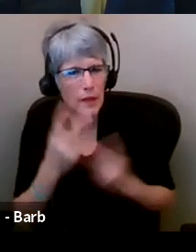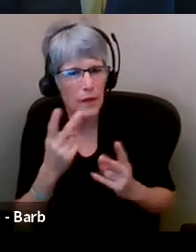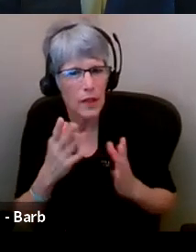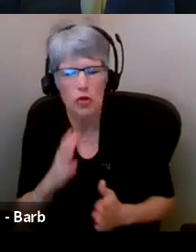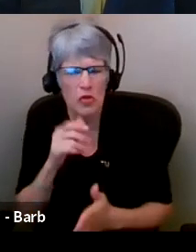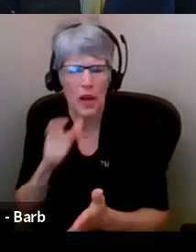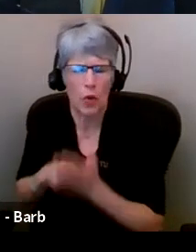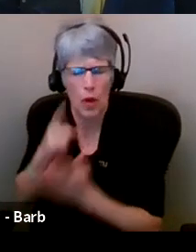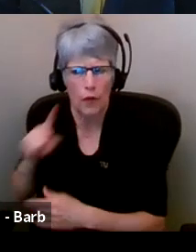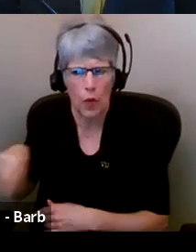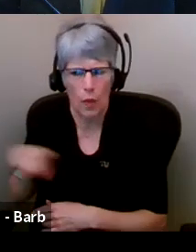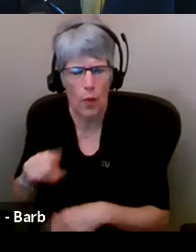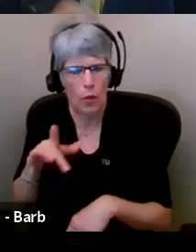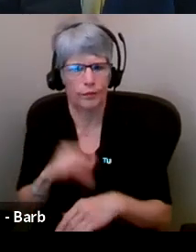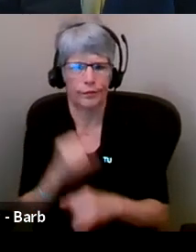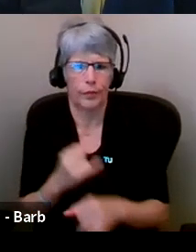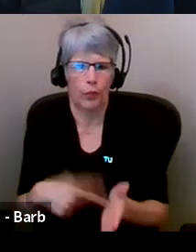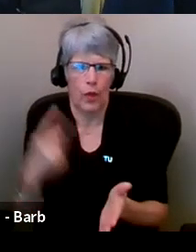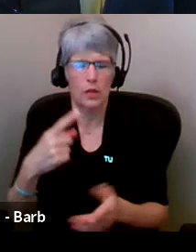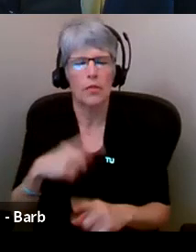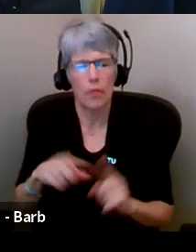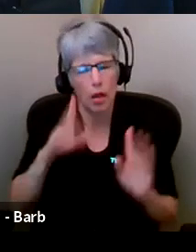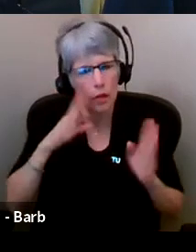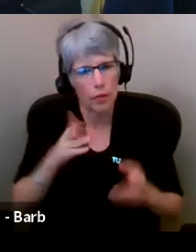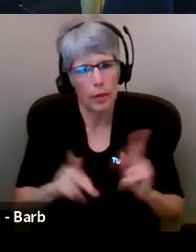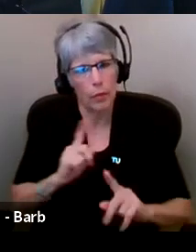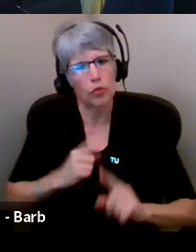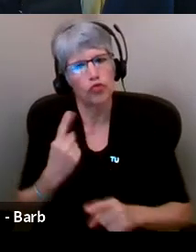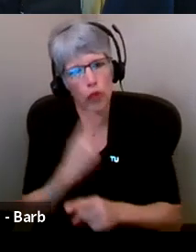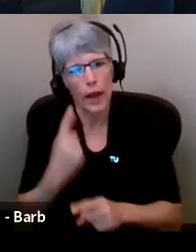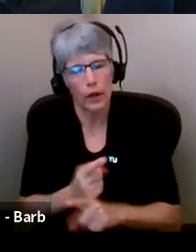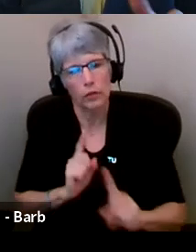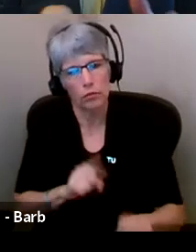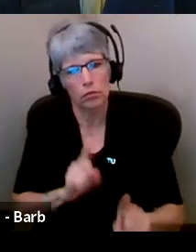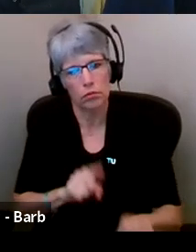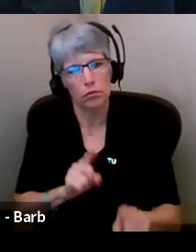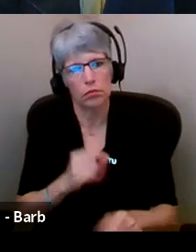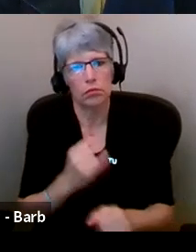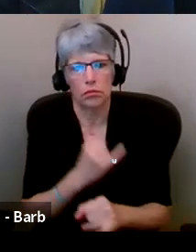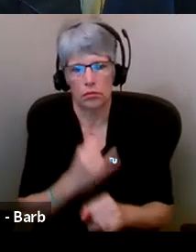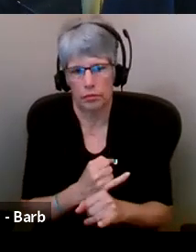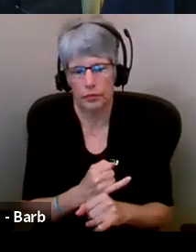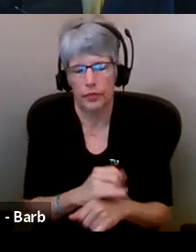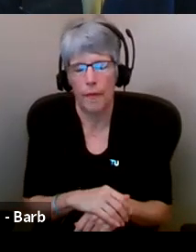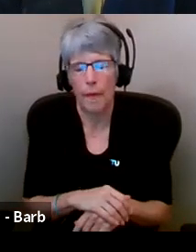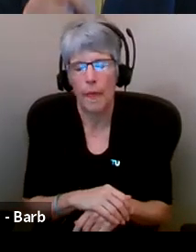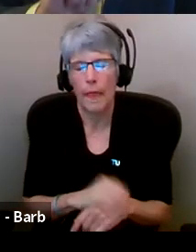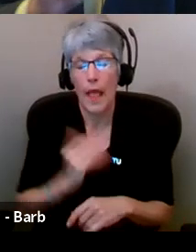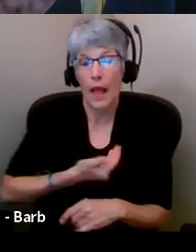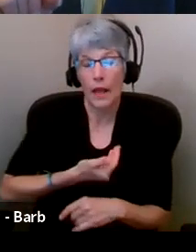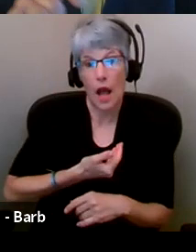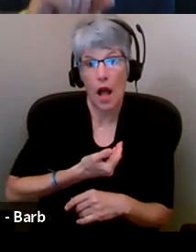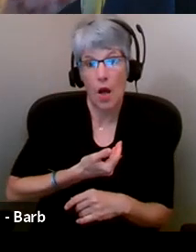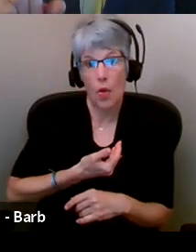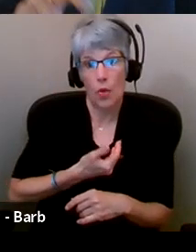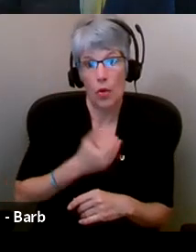those individuals. But really the focus is on those who are coming regularly to campus. And in our communication that we've sent out,